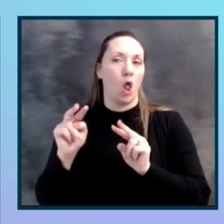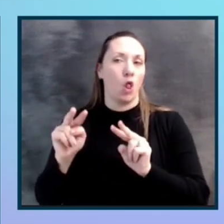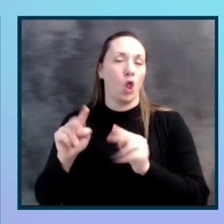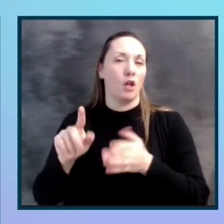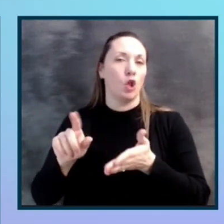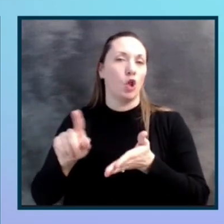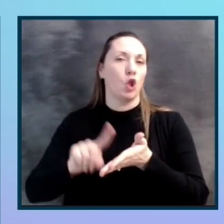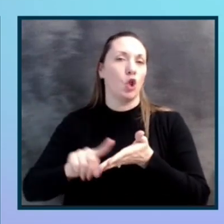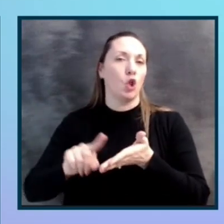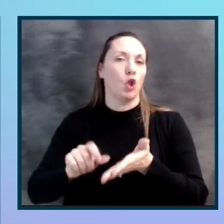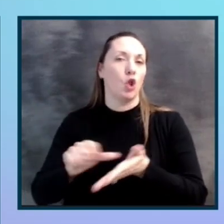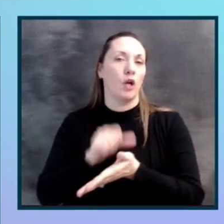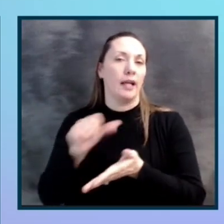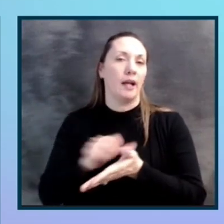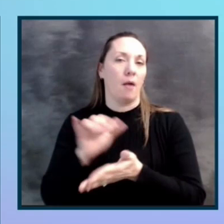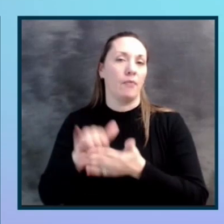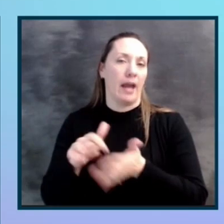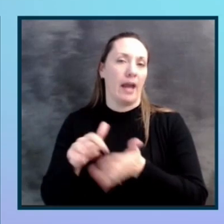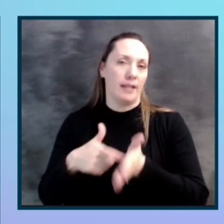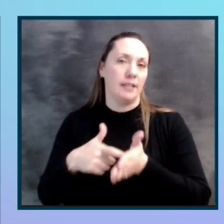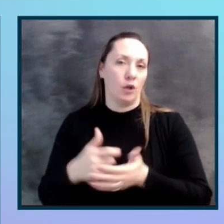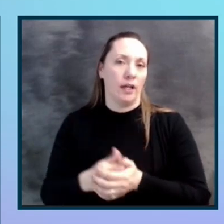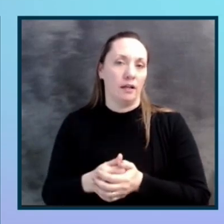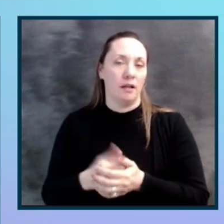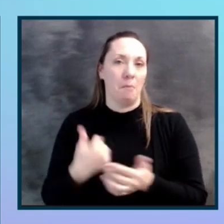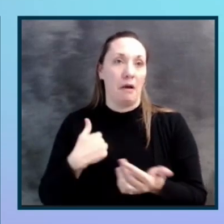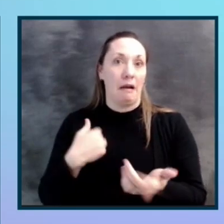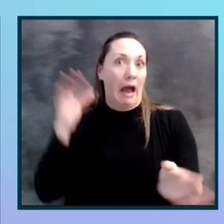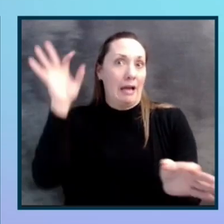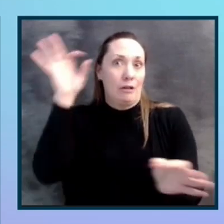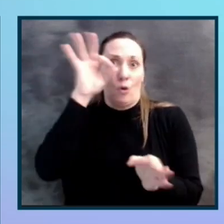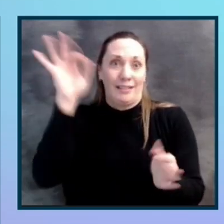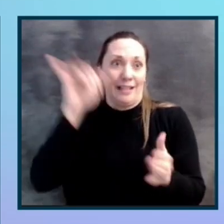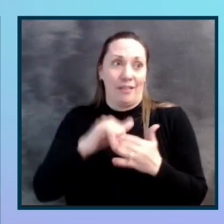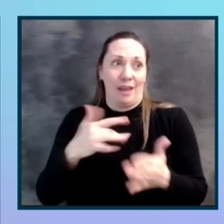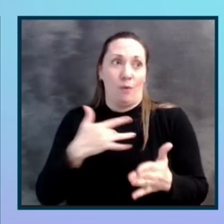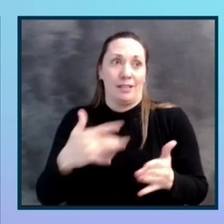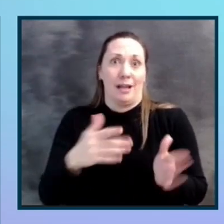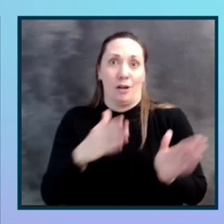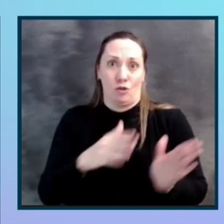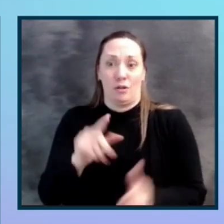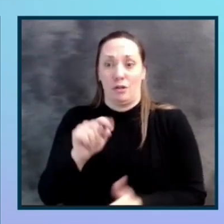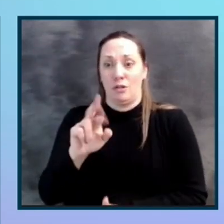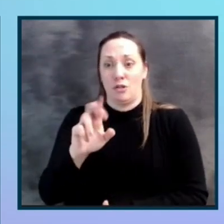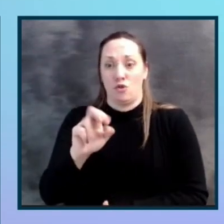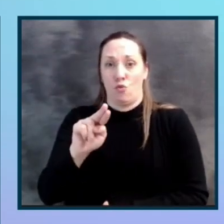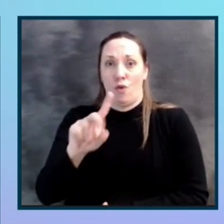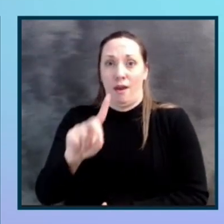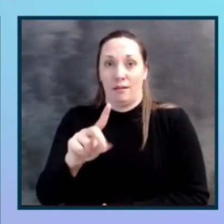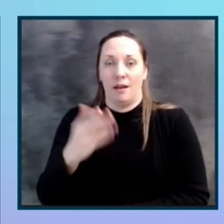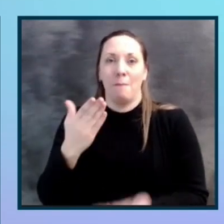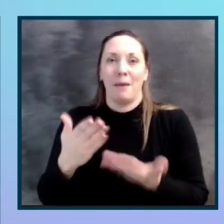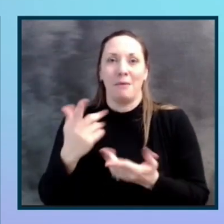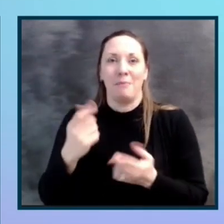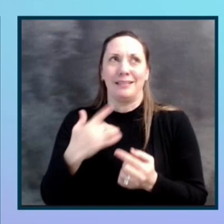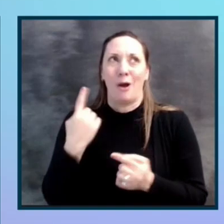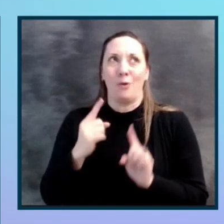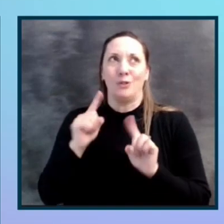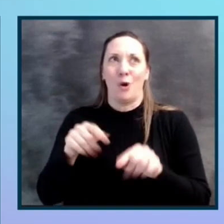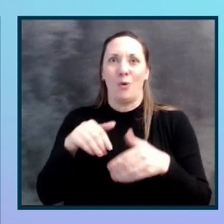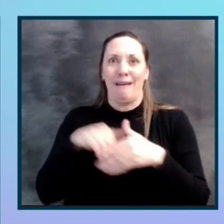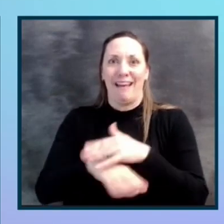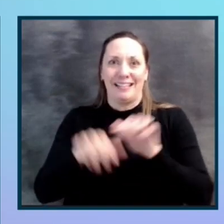up. But I had no idea that this was a trend. But maybe it's because I keep going to accessibility conferences and